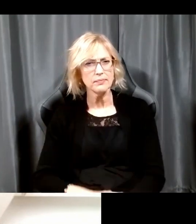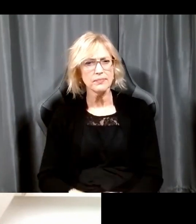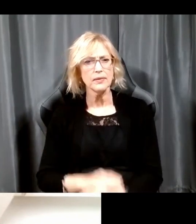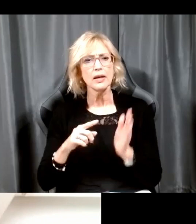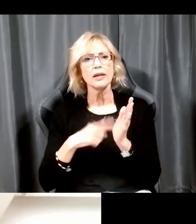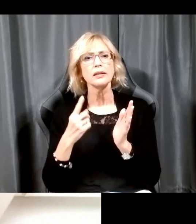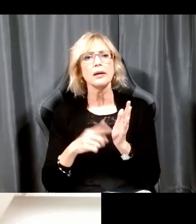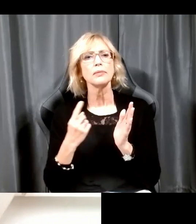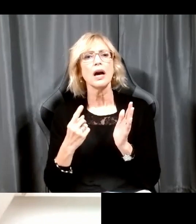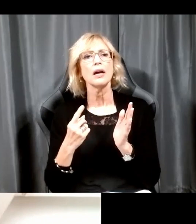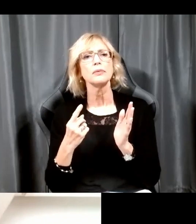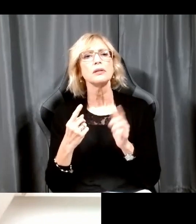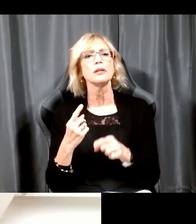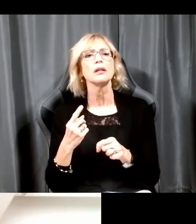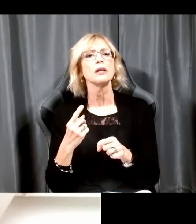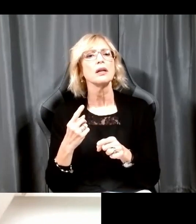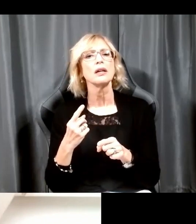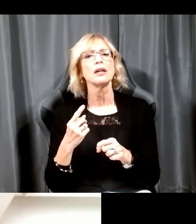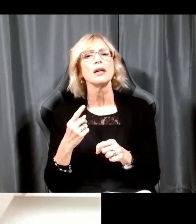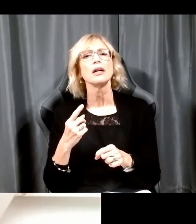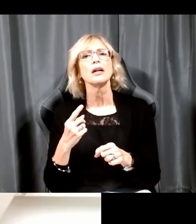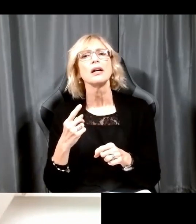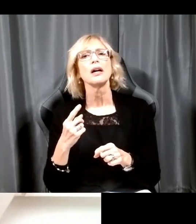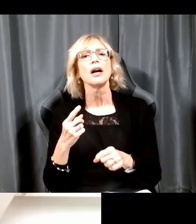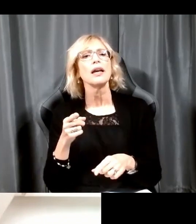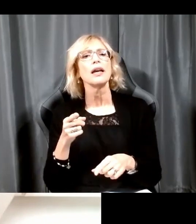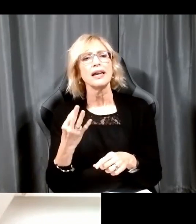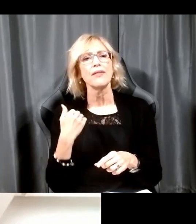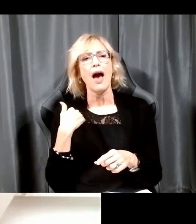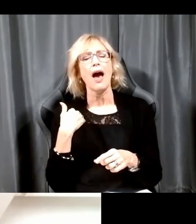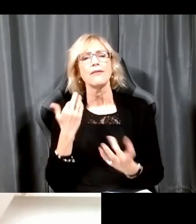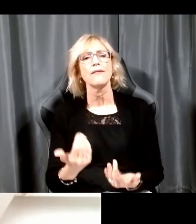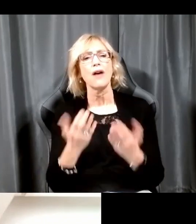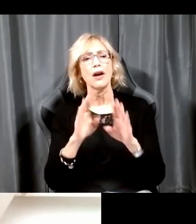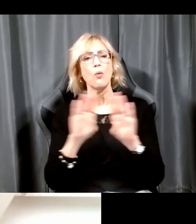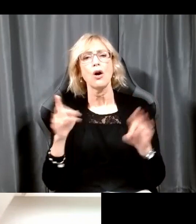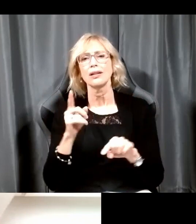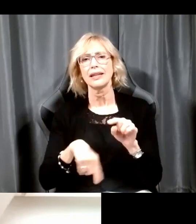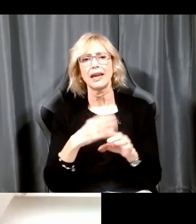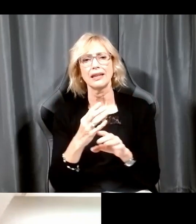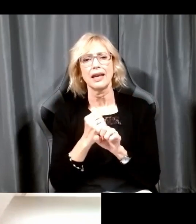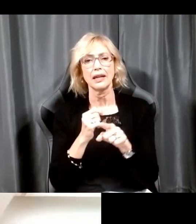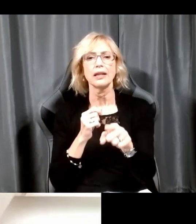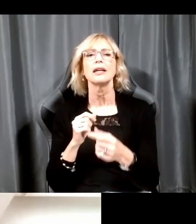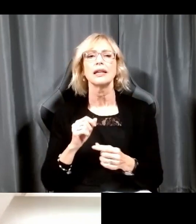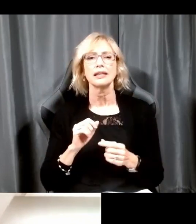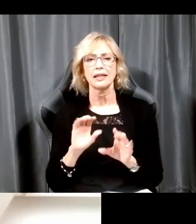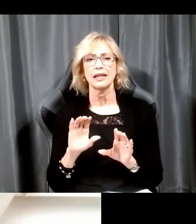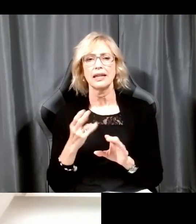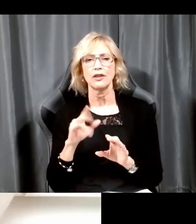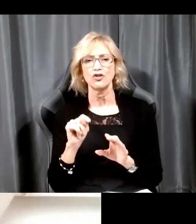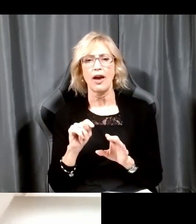Sometimes the truncated version isn't accessible if someone has a firewall up. There you go. It is in the chat. Okay. Perfect.